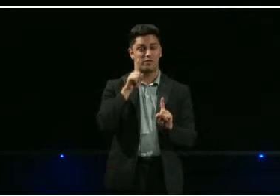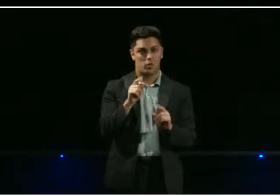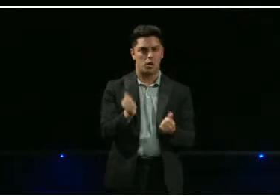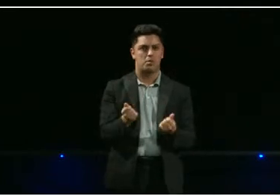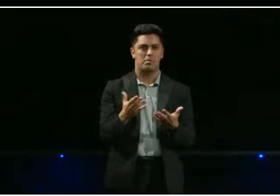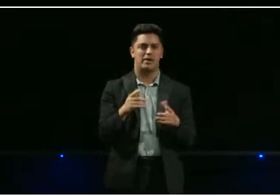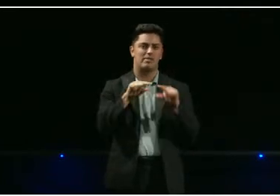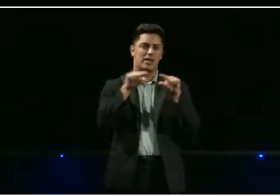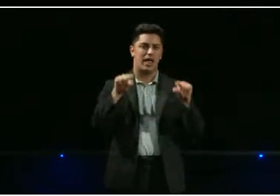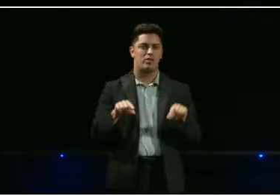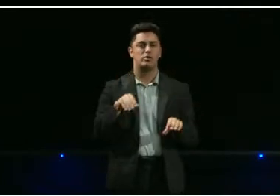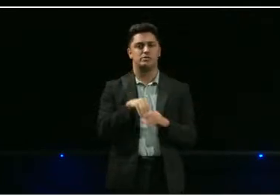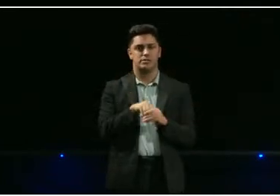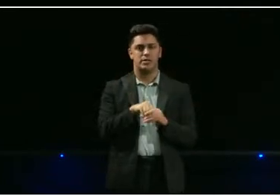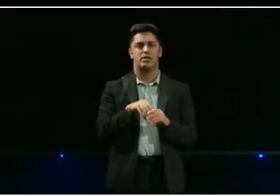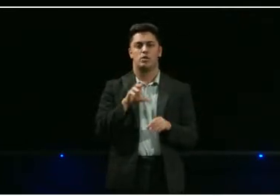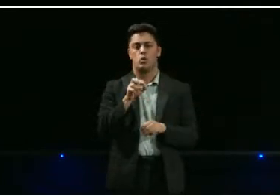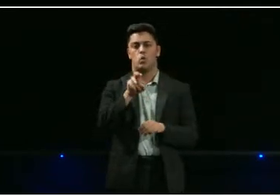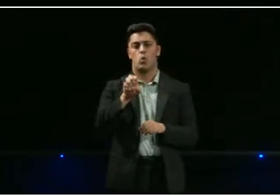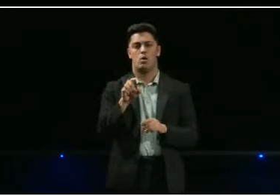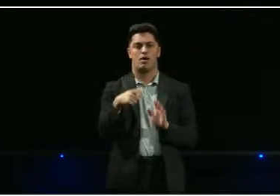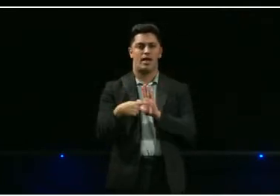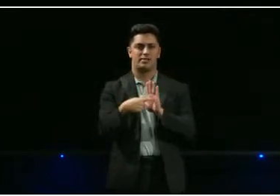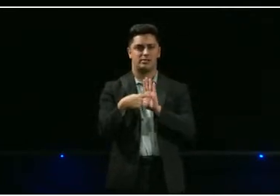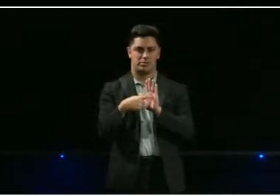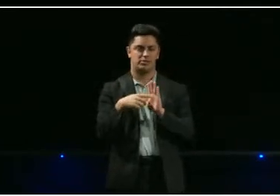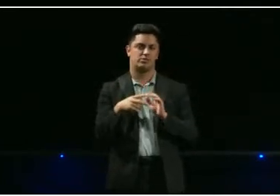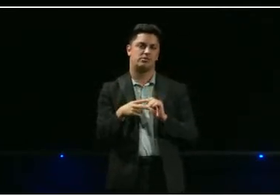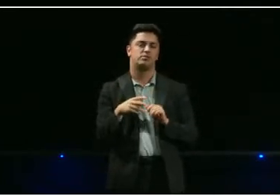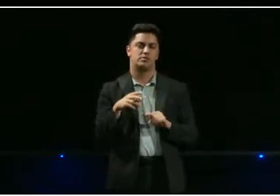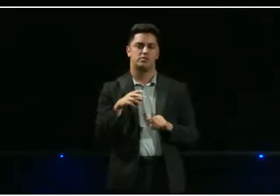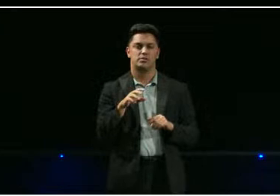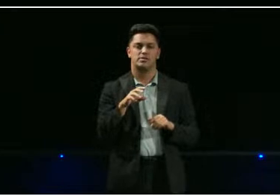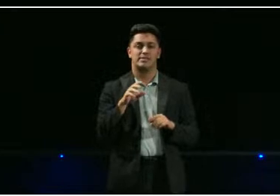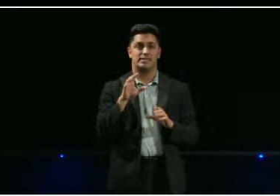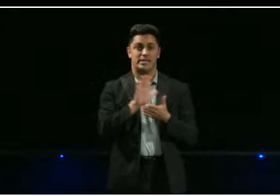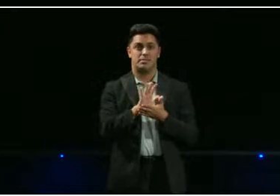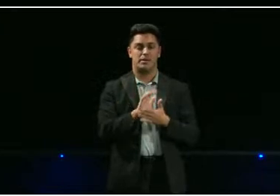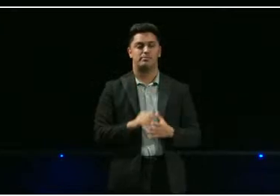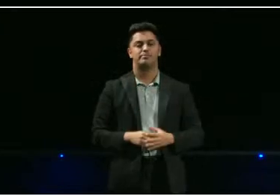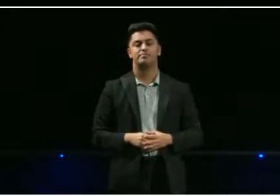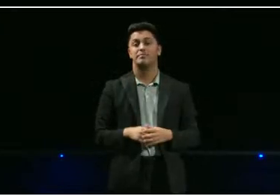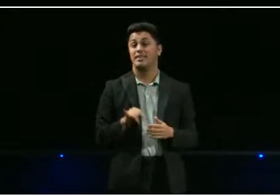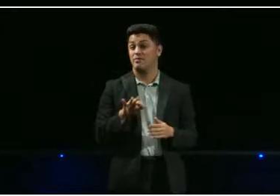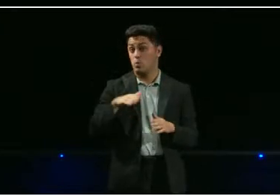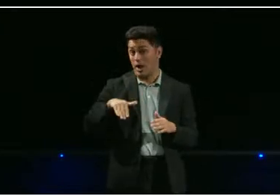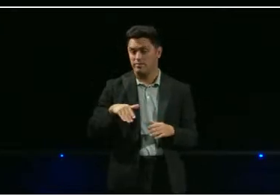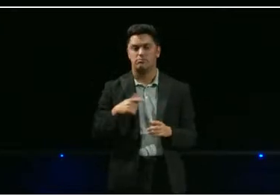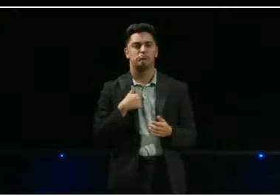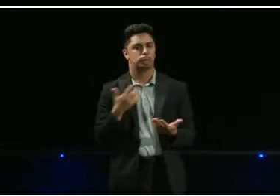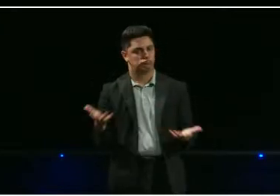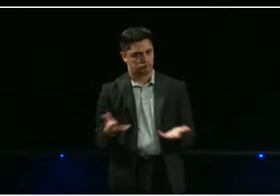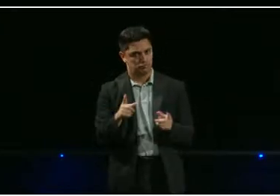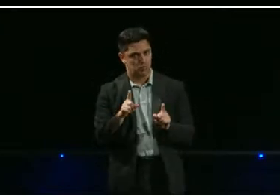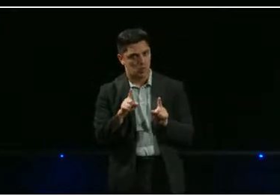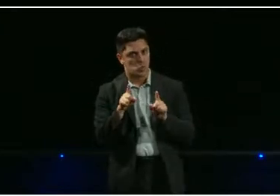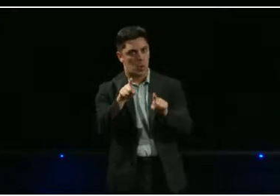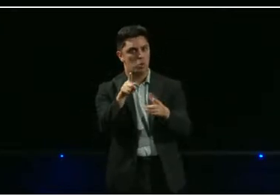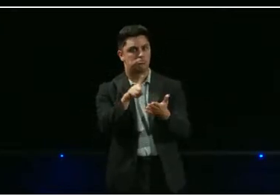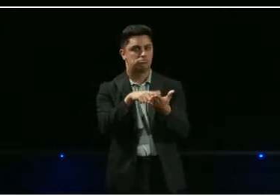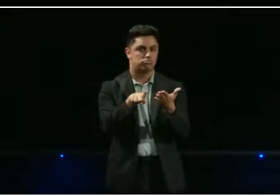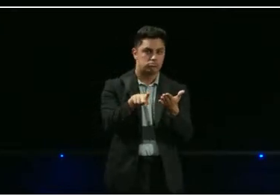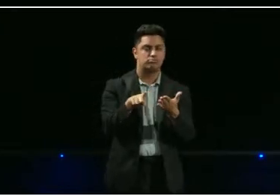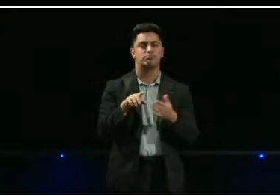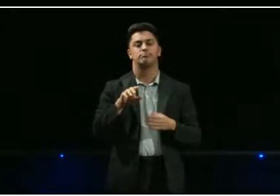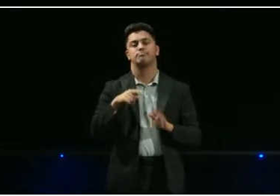of our galleries in our core exhibition, Stories of Cinema. If you haven't done so already, I encourage you to visit our galleries and exhibitions, and